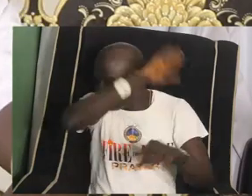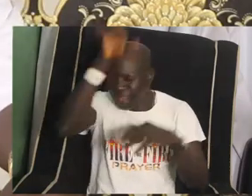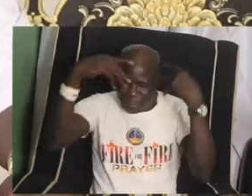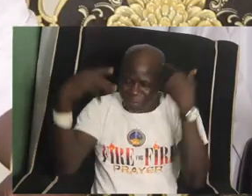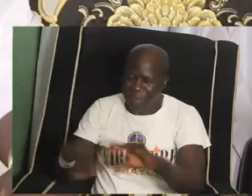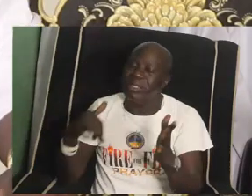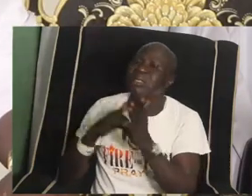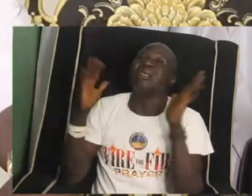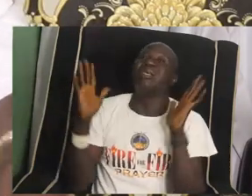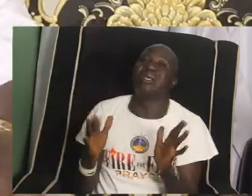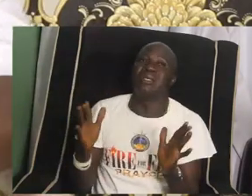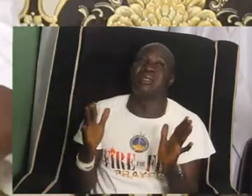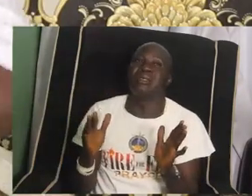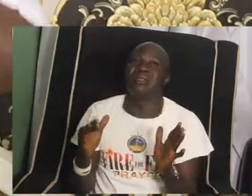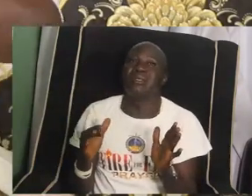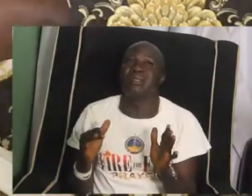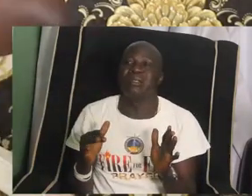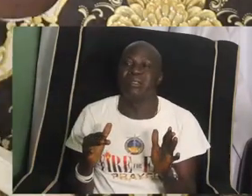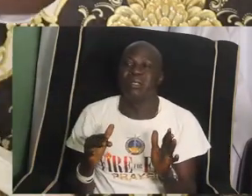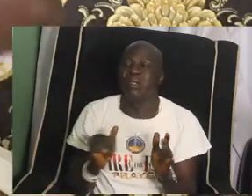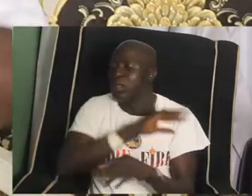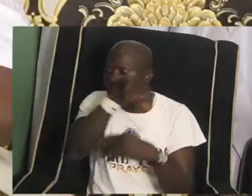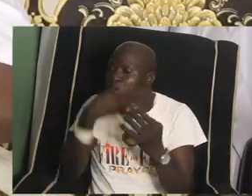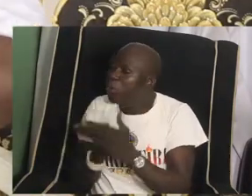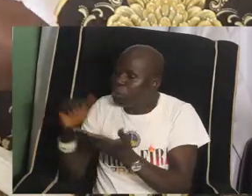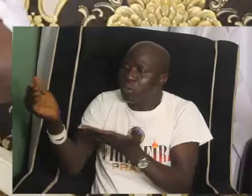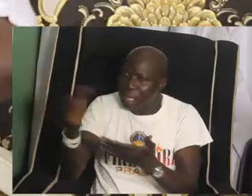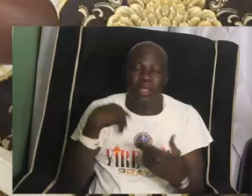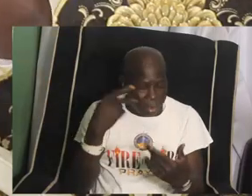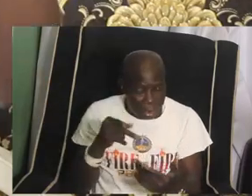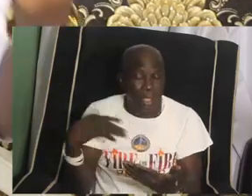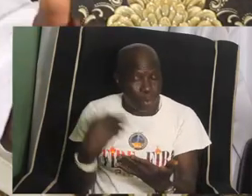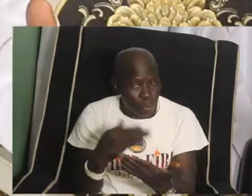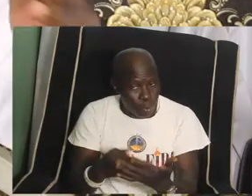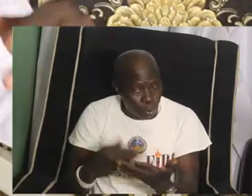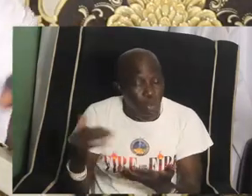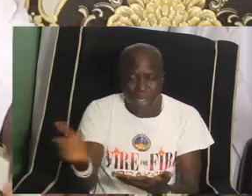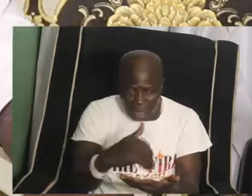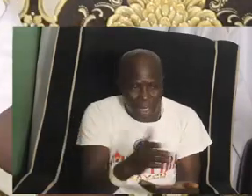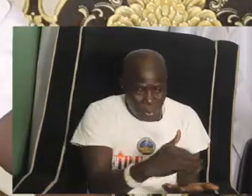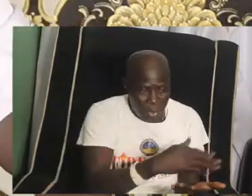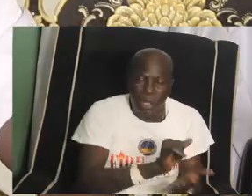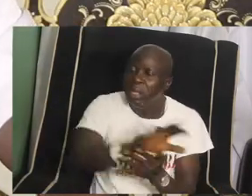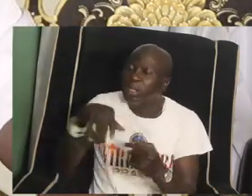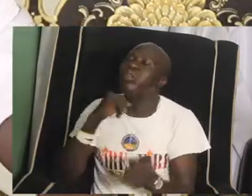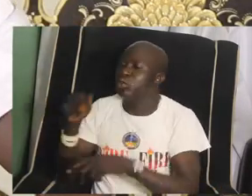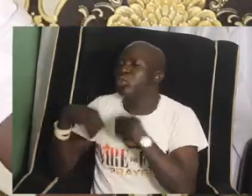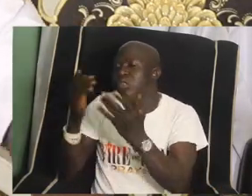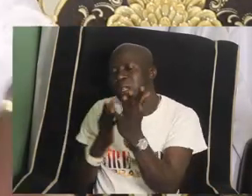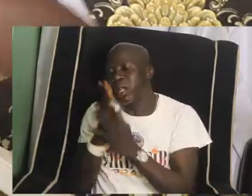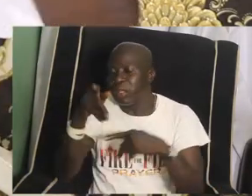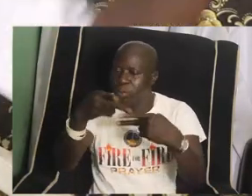you begin to build the house and you stood it for 2-3 years and you are unable to complete it. You got money, but that money did not go to the